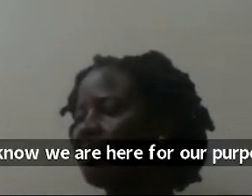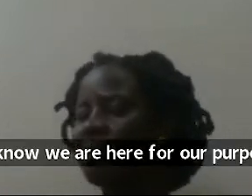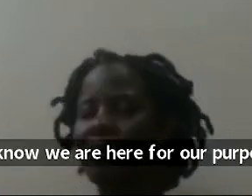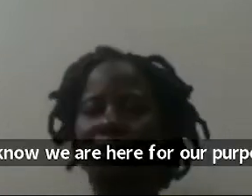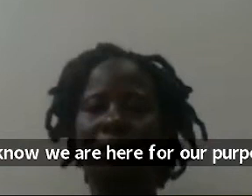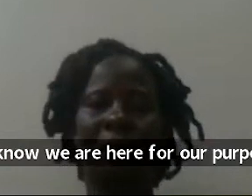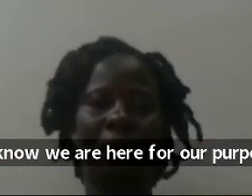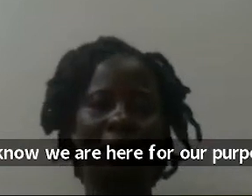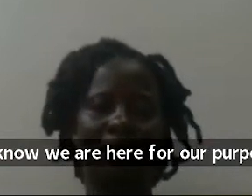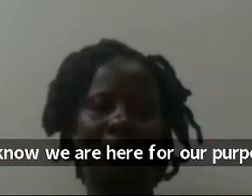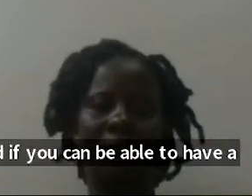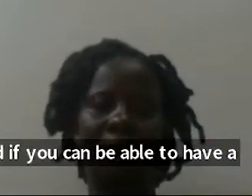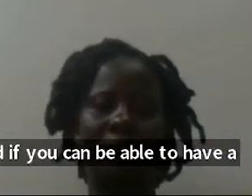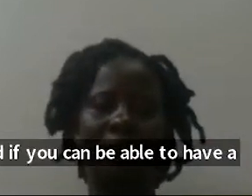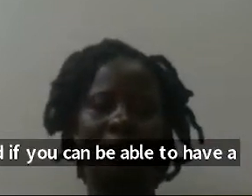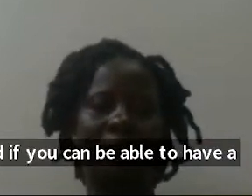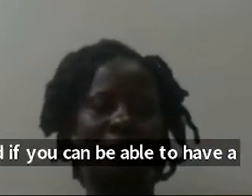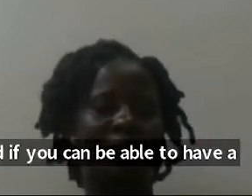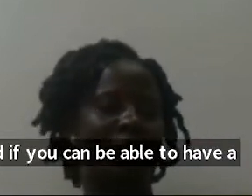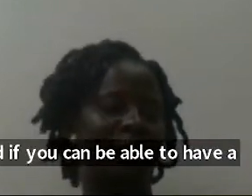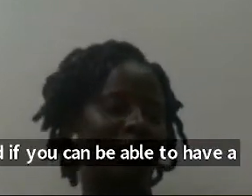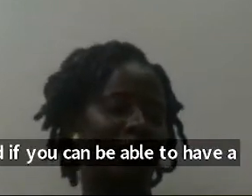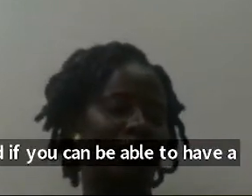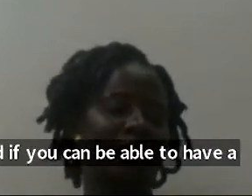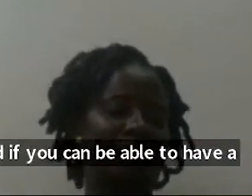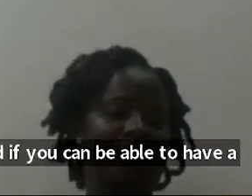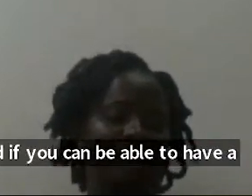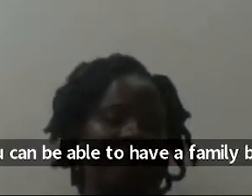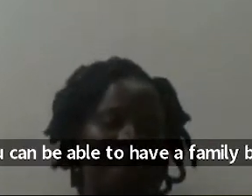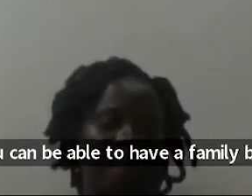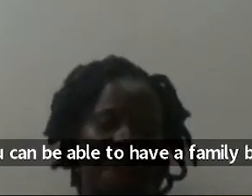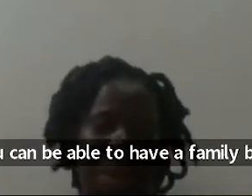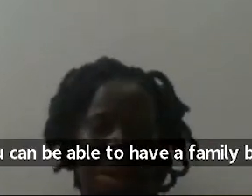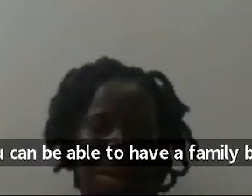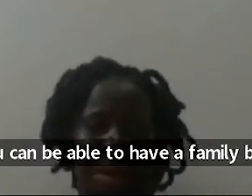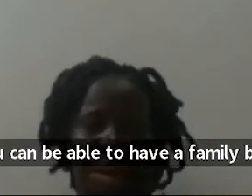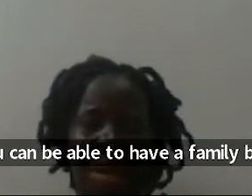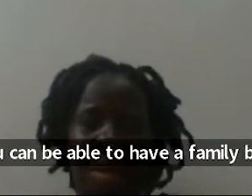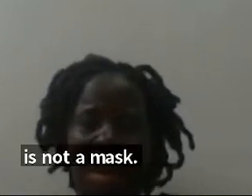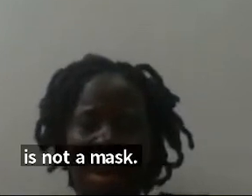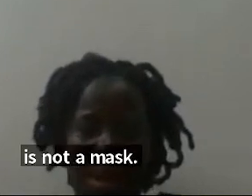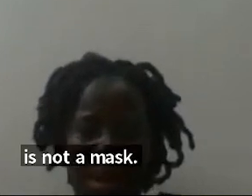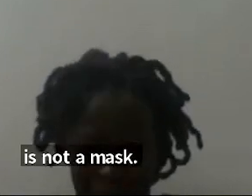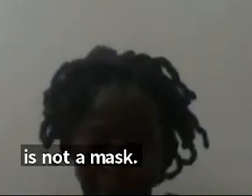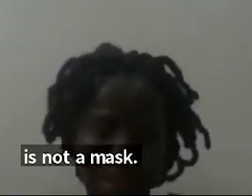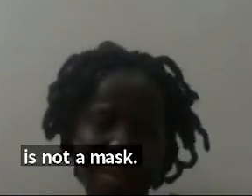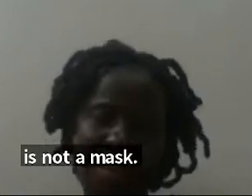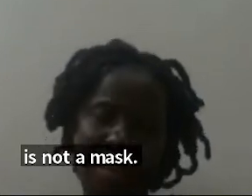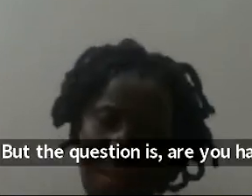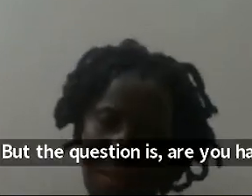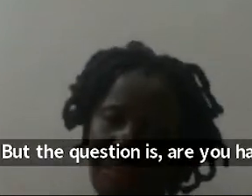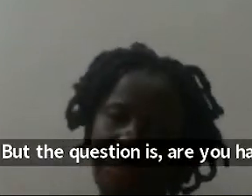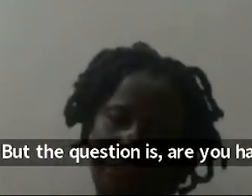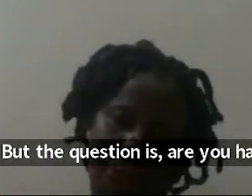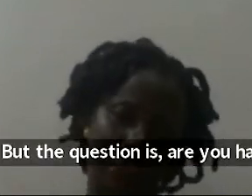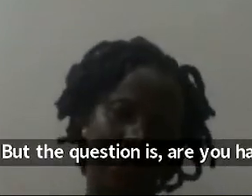to have a family, but it is not a must. It is a choice. But the question is, are you having life or just